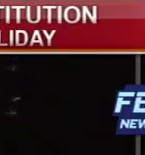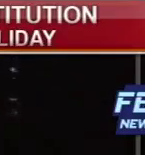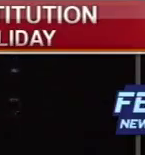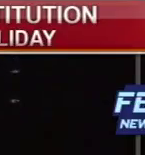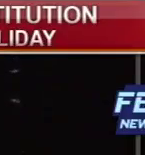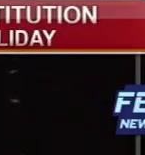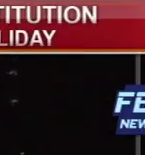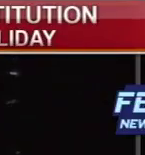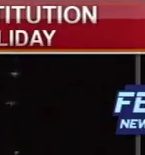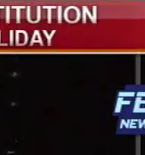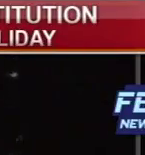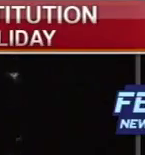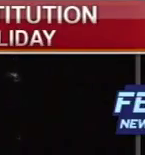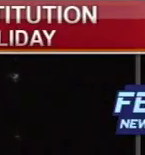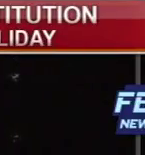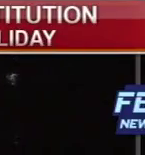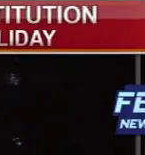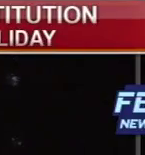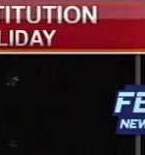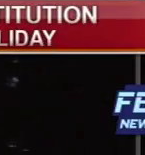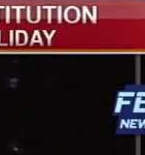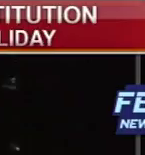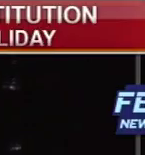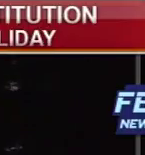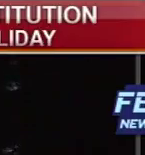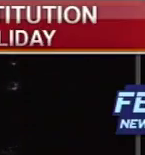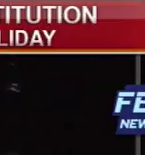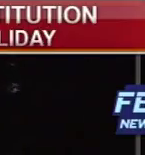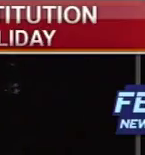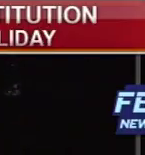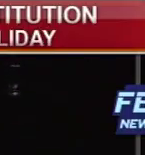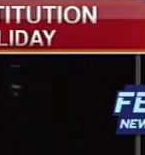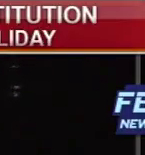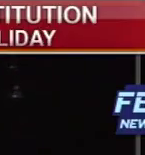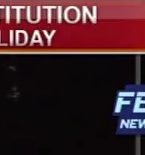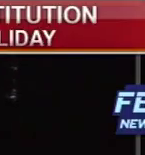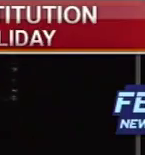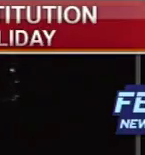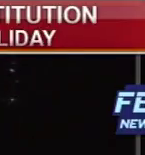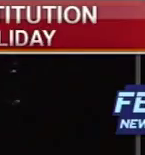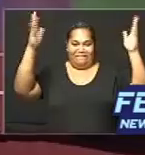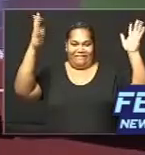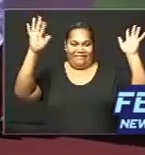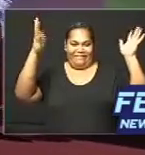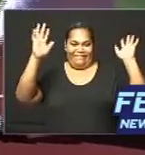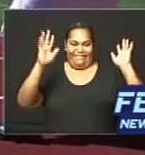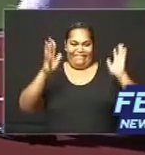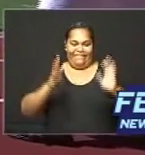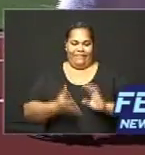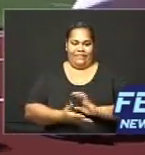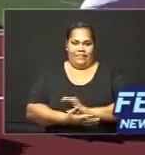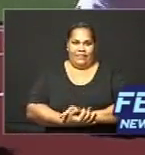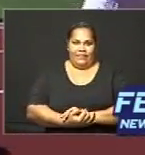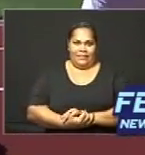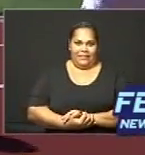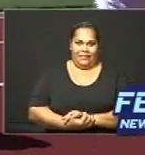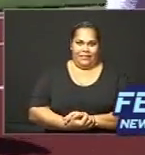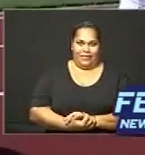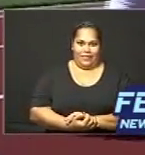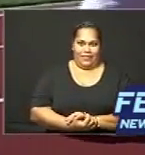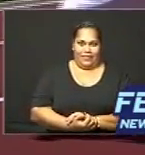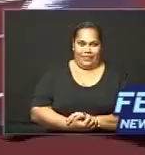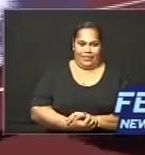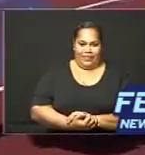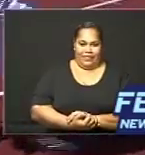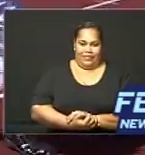with families along the Suva-Nausori corridor who spent their holiday with different activities outdoor. Fijians from all walks of